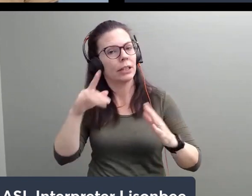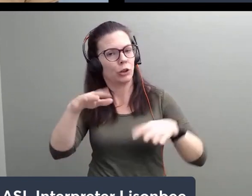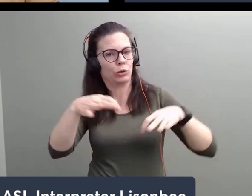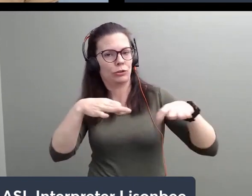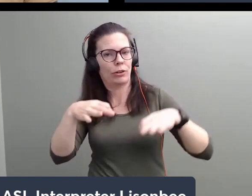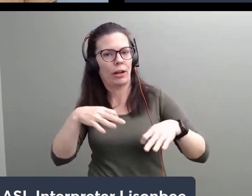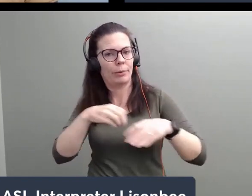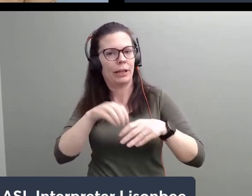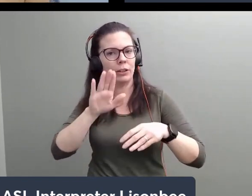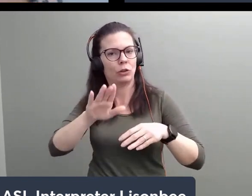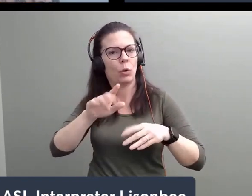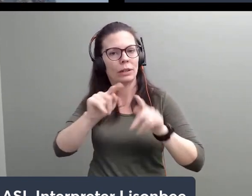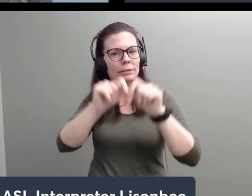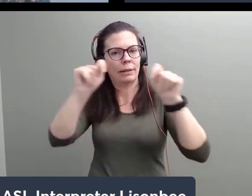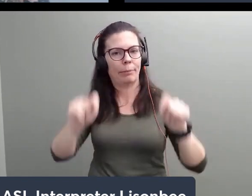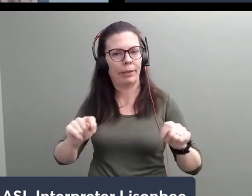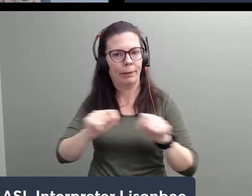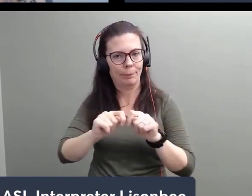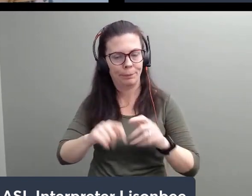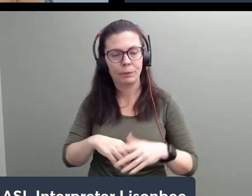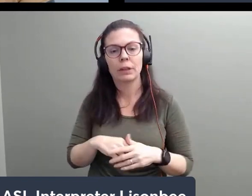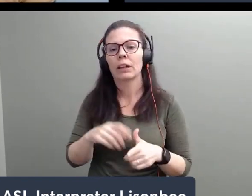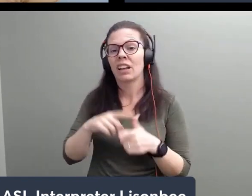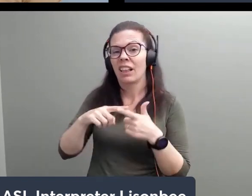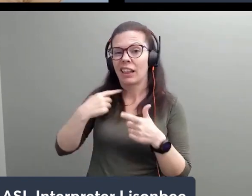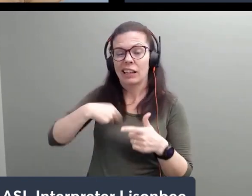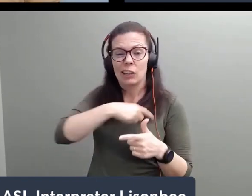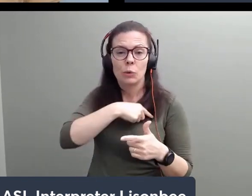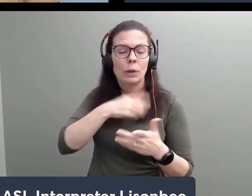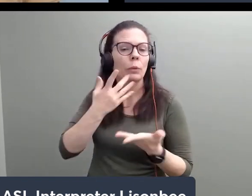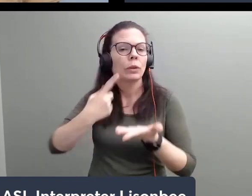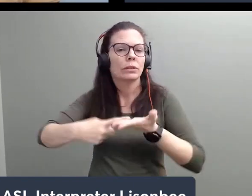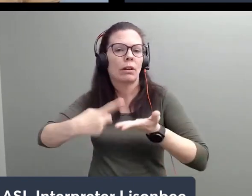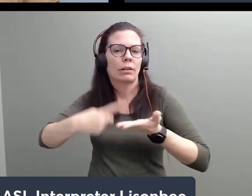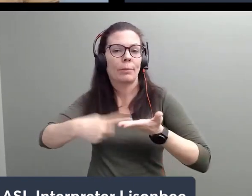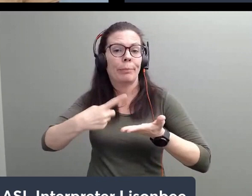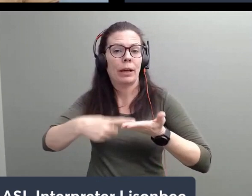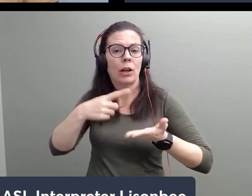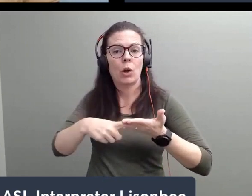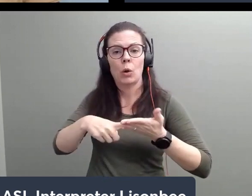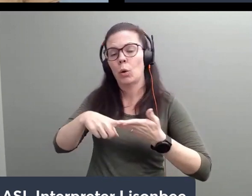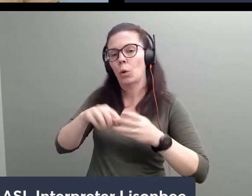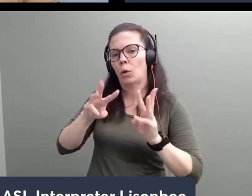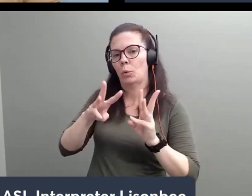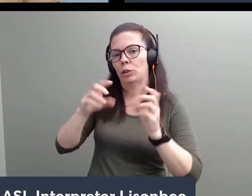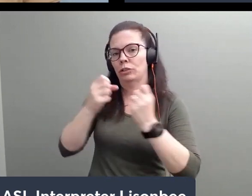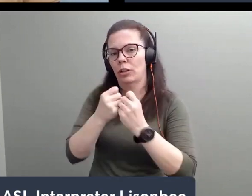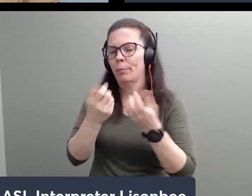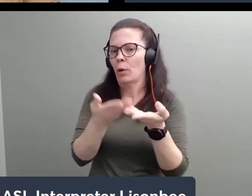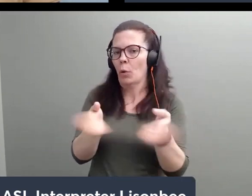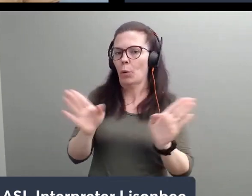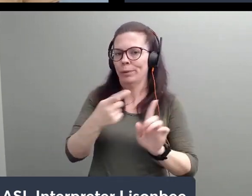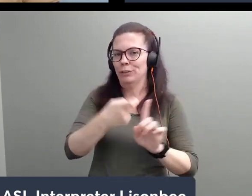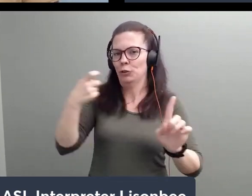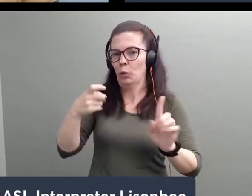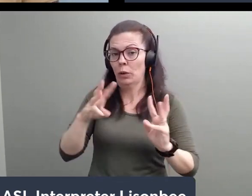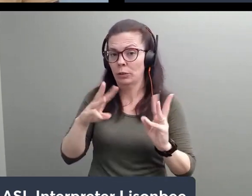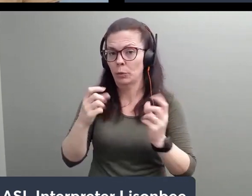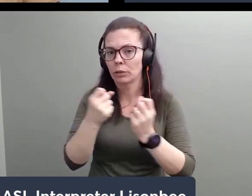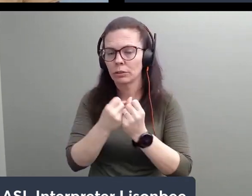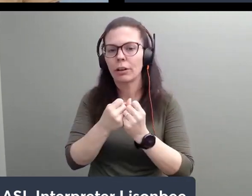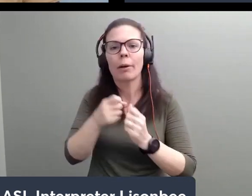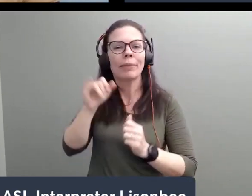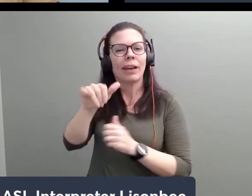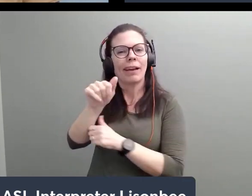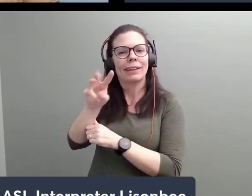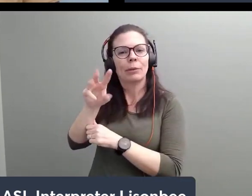in your templates. And then we're going to be talking about a workshop, an open source workshop that